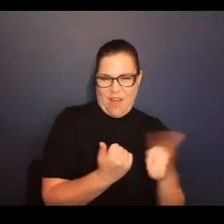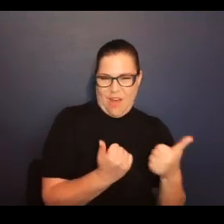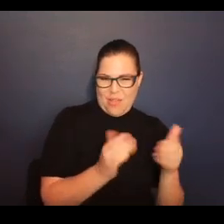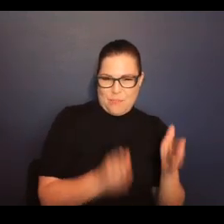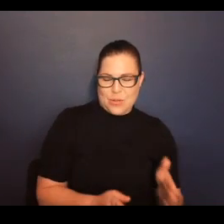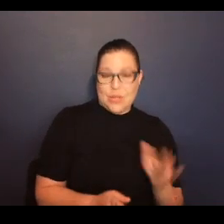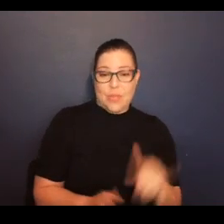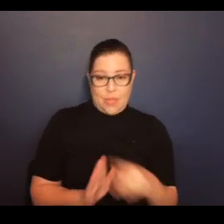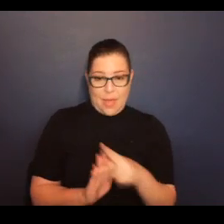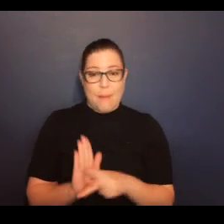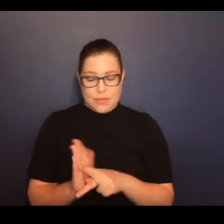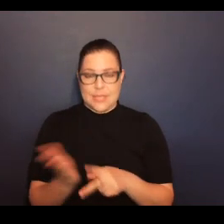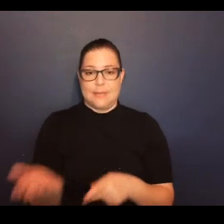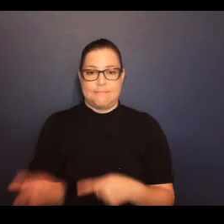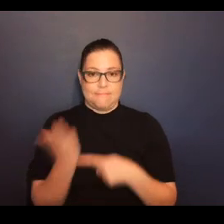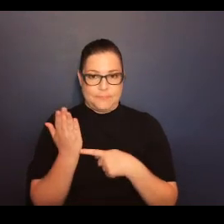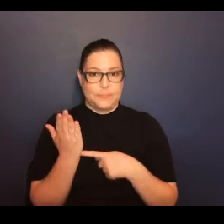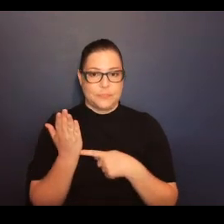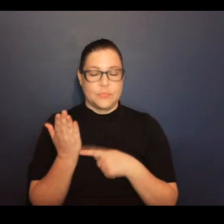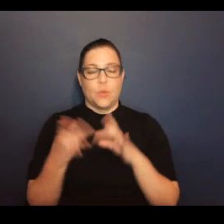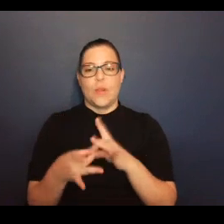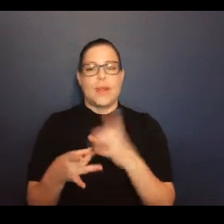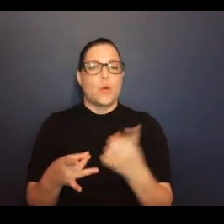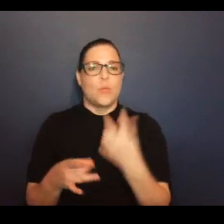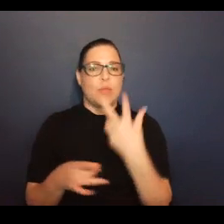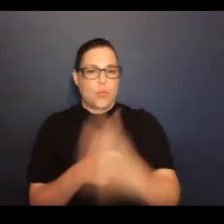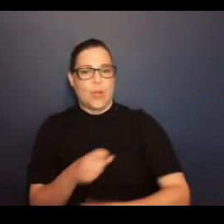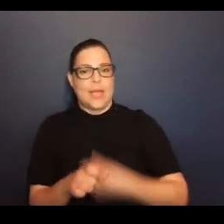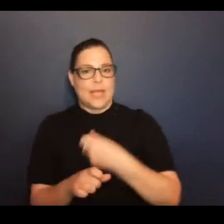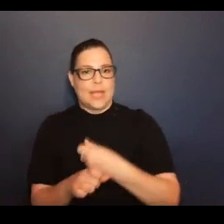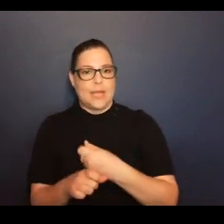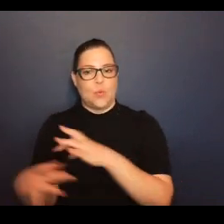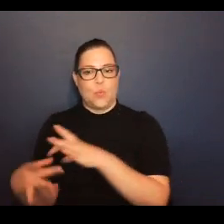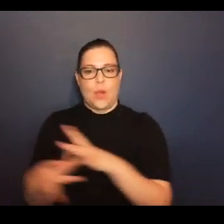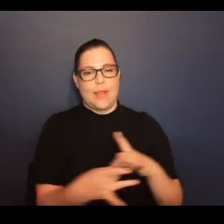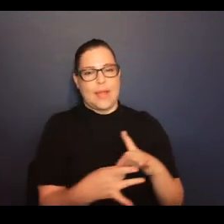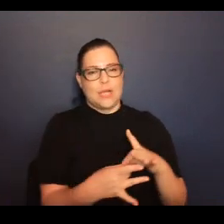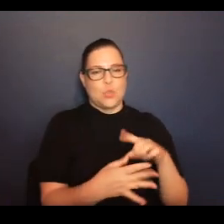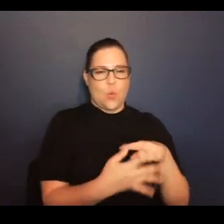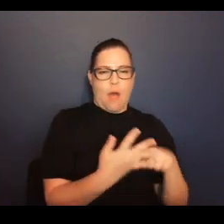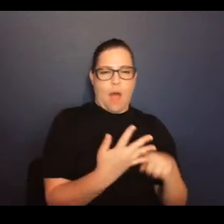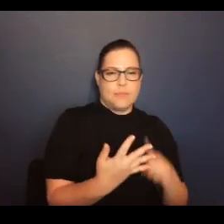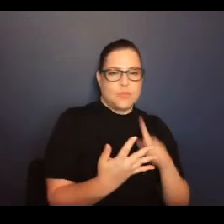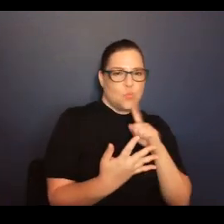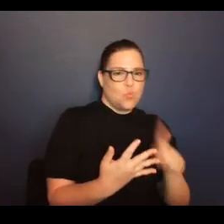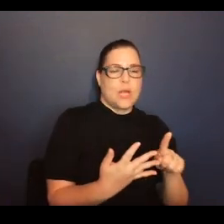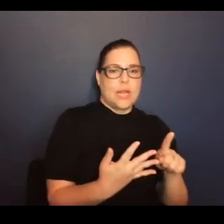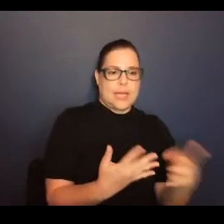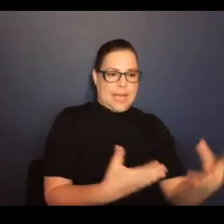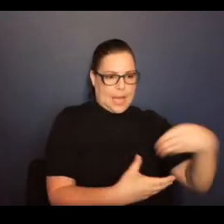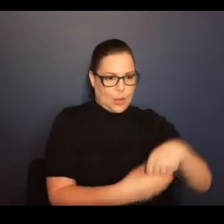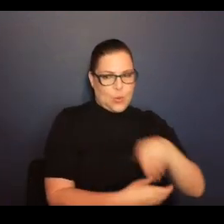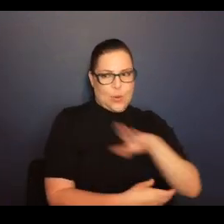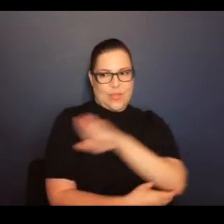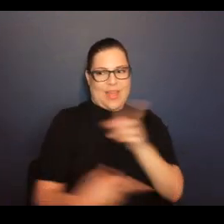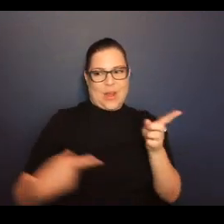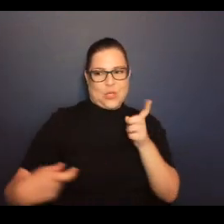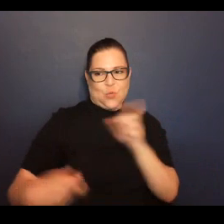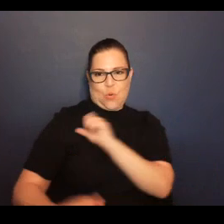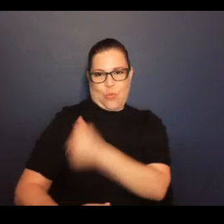policy. It would apply for only 3 years, and it would relate only to items that were substantially in that person's control or